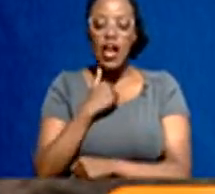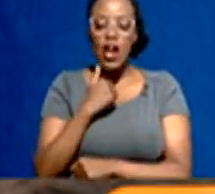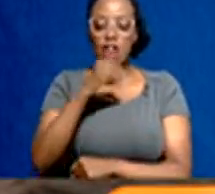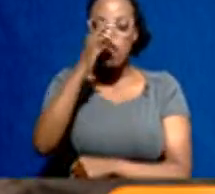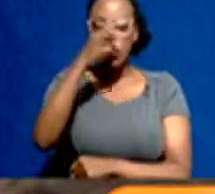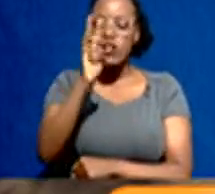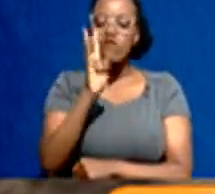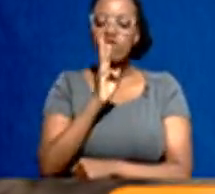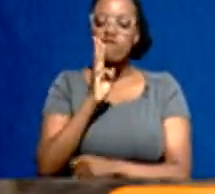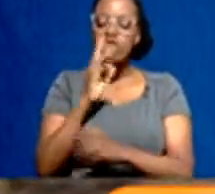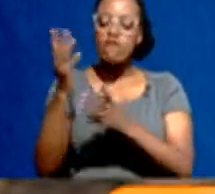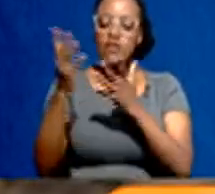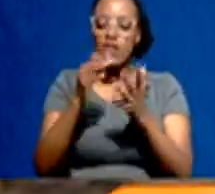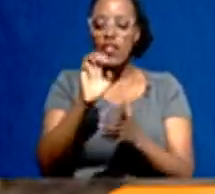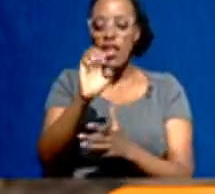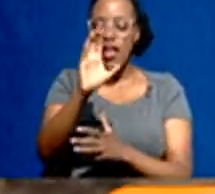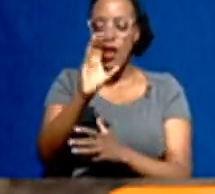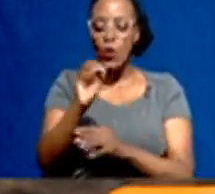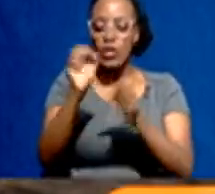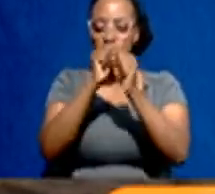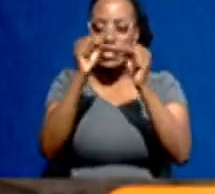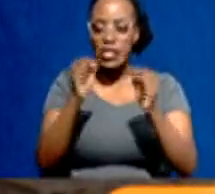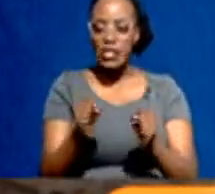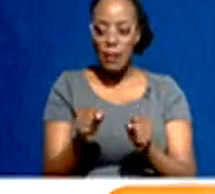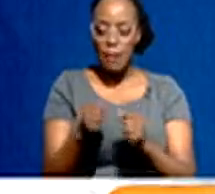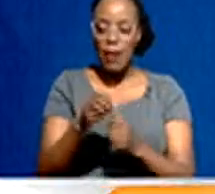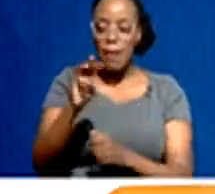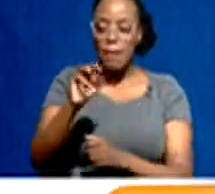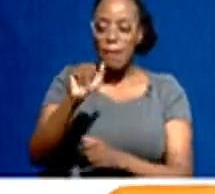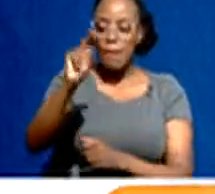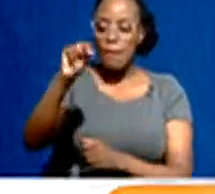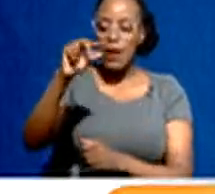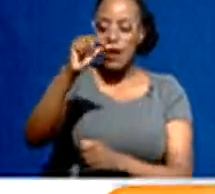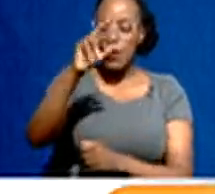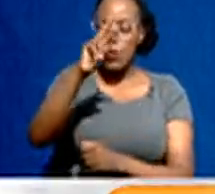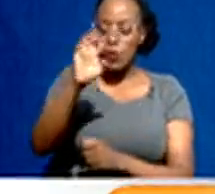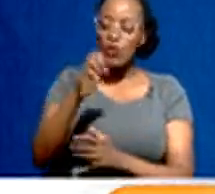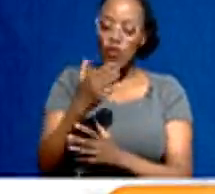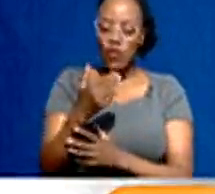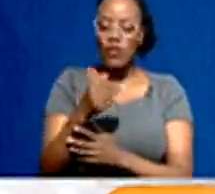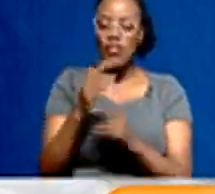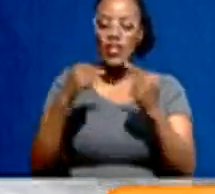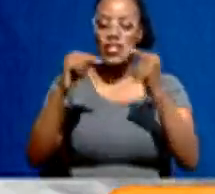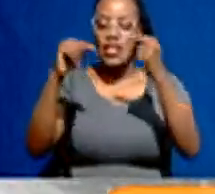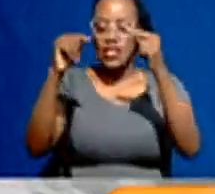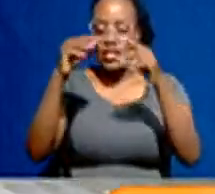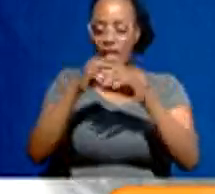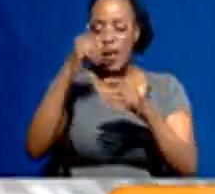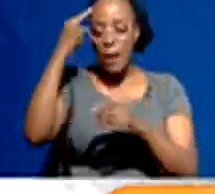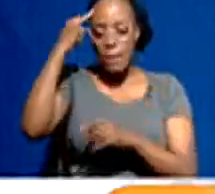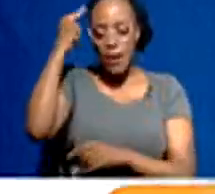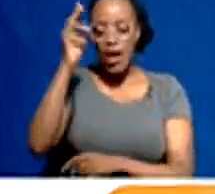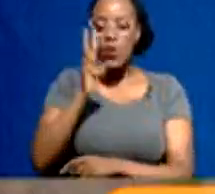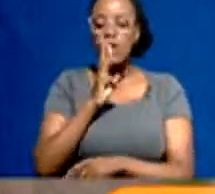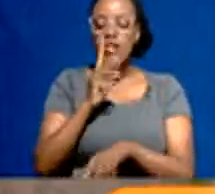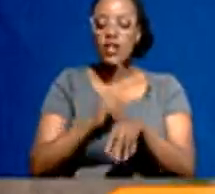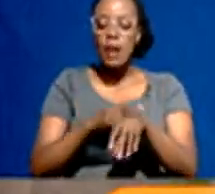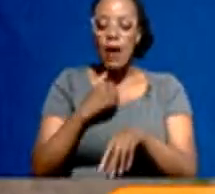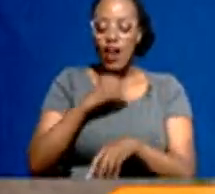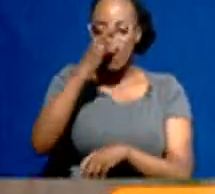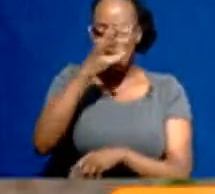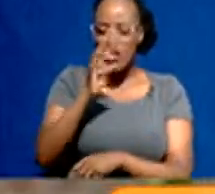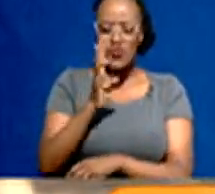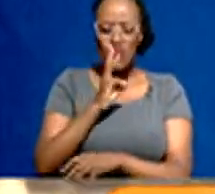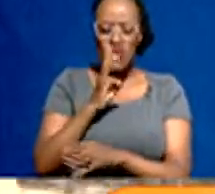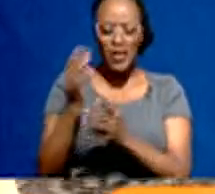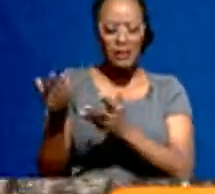brought into the ecosystem. So mangrove ecosystem thrives in brackish water. But when there's a lot of inland or fresh water being